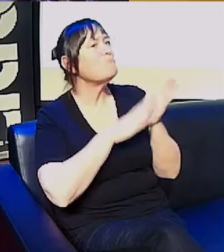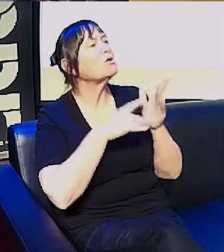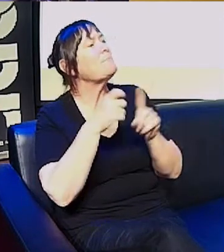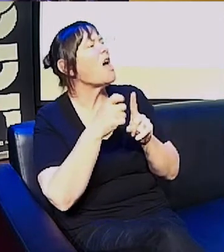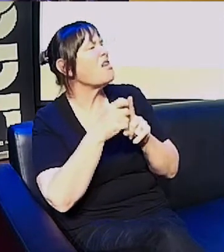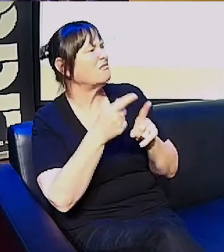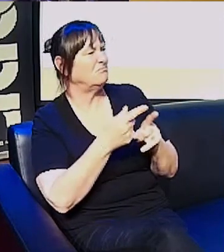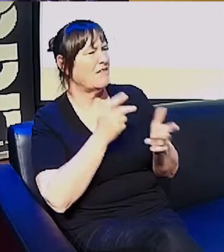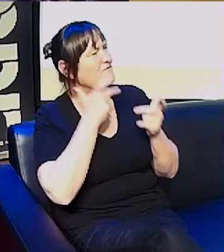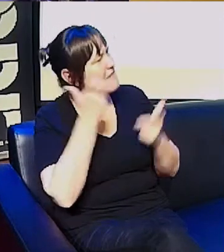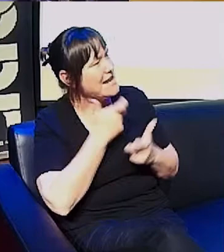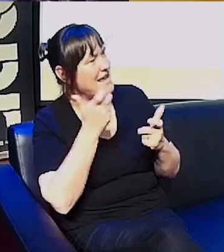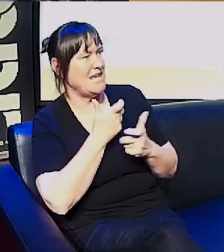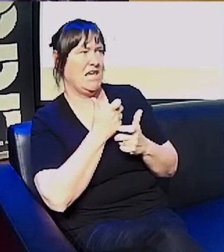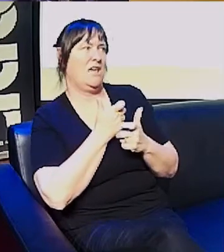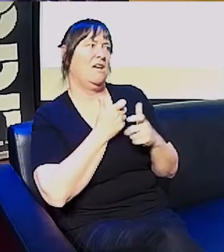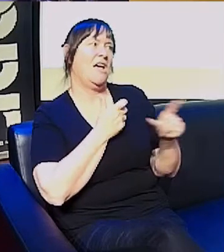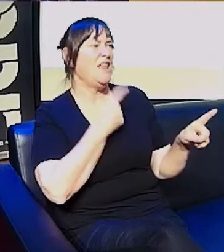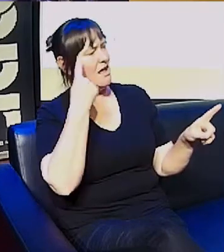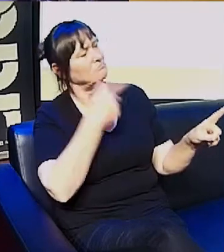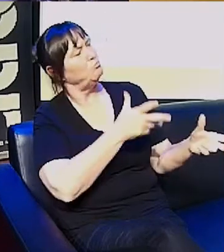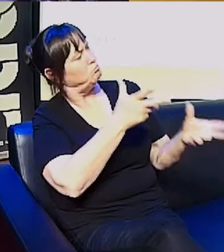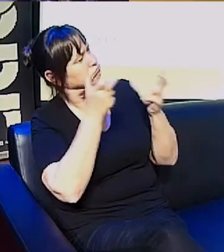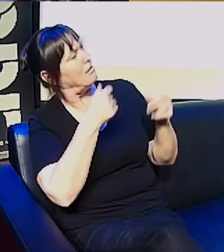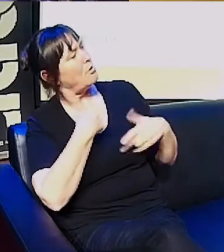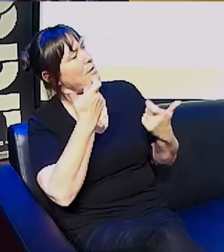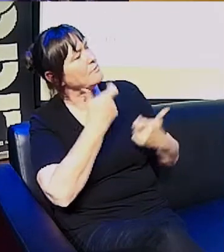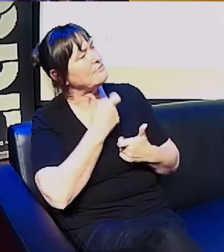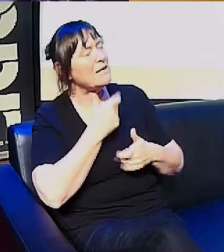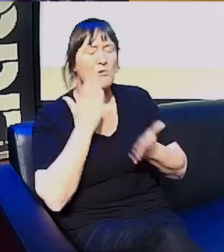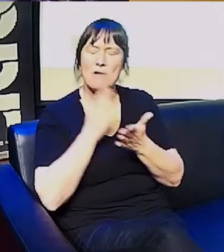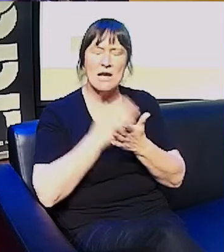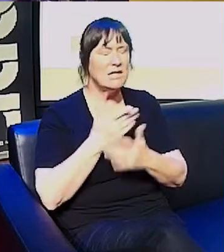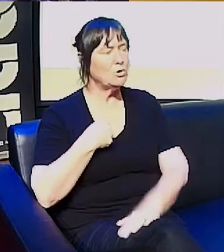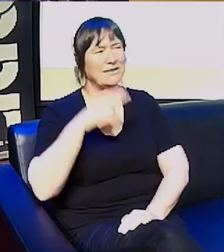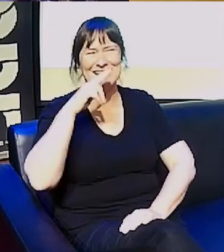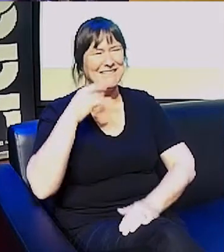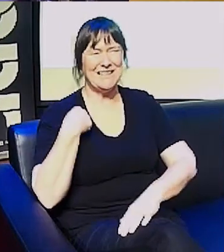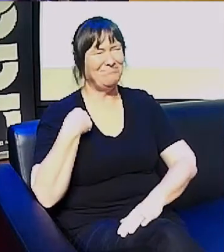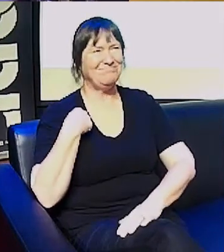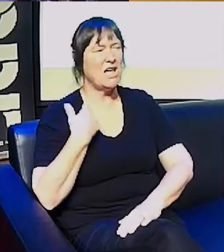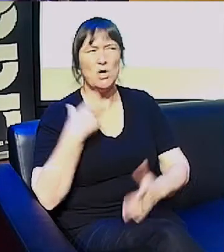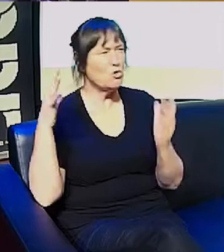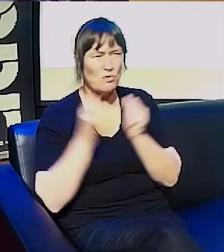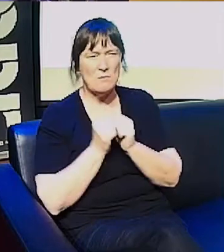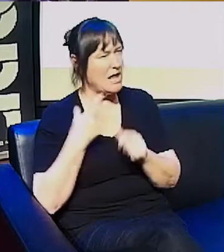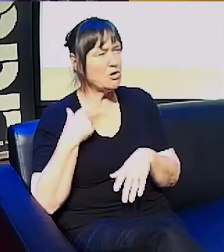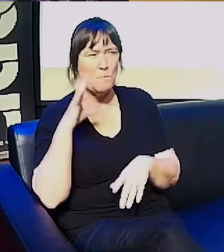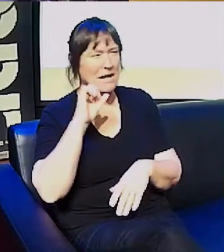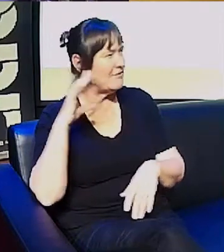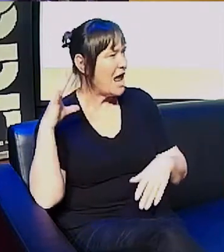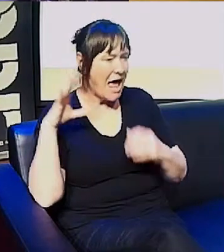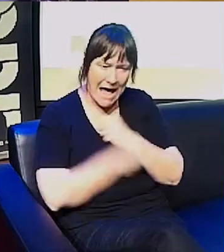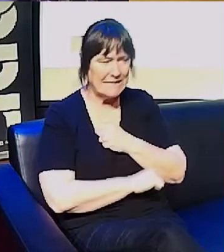actions, and I'd make it very clear now, I do not and have never supported that kind of hate. It has no place in our country. But there is